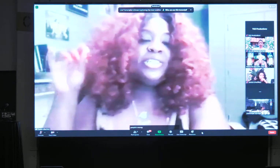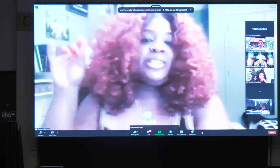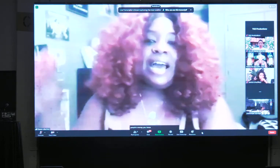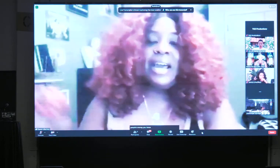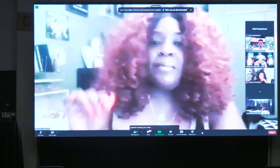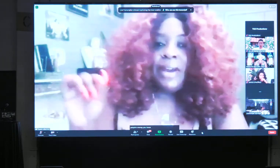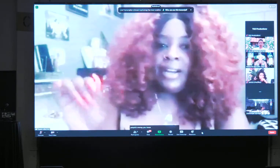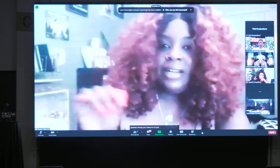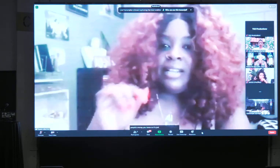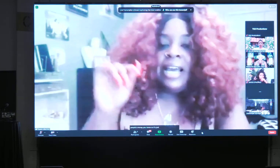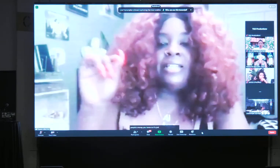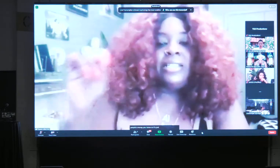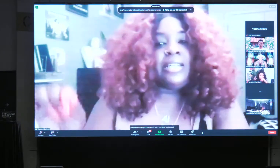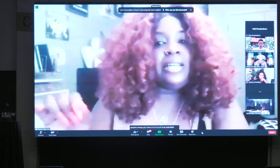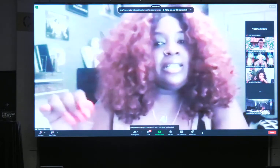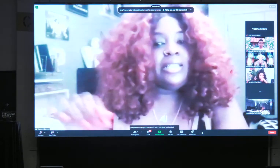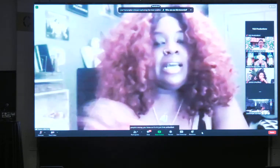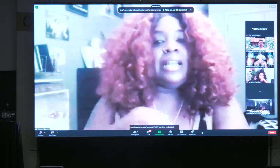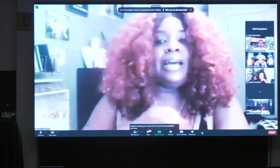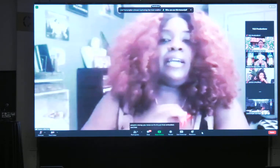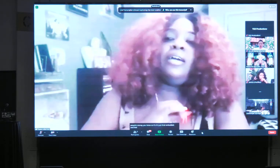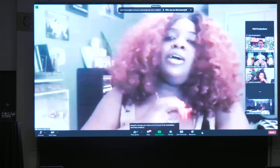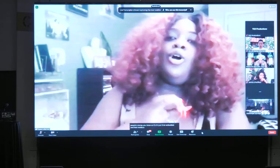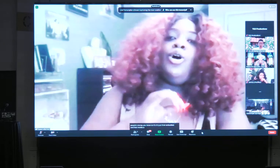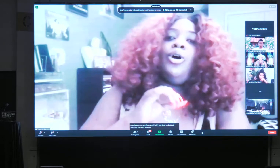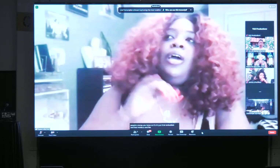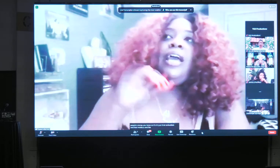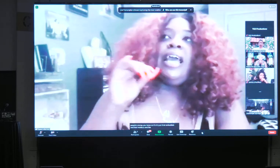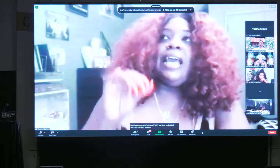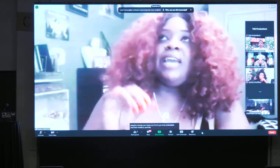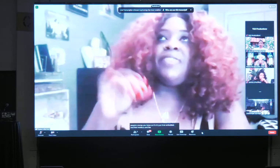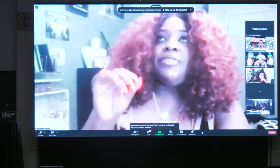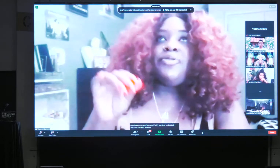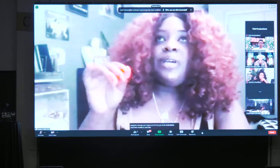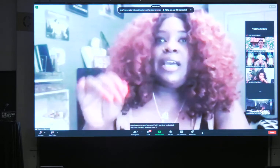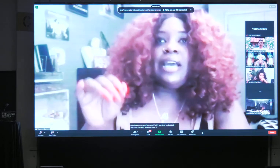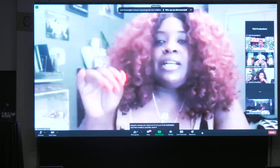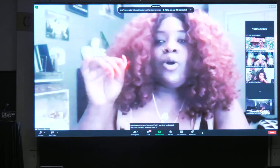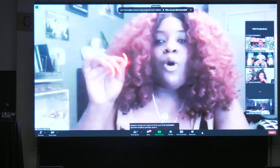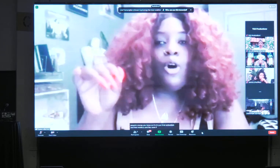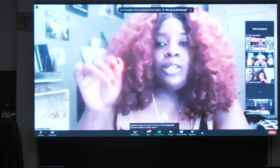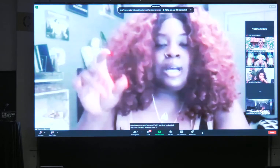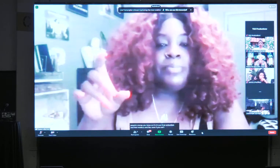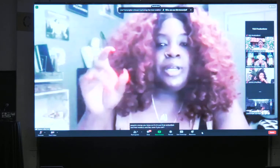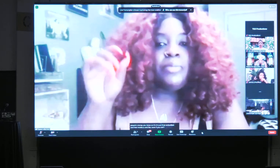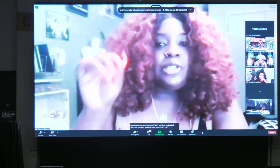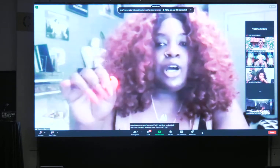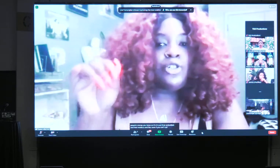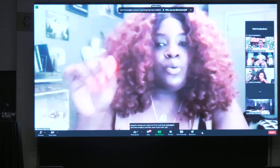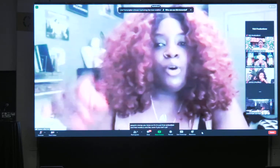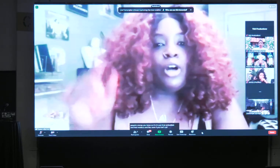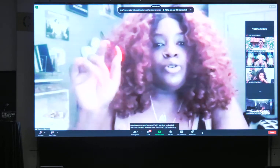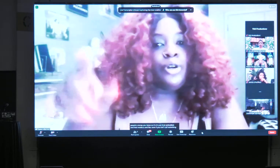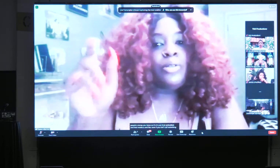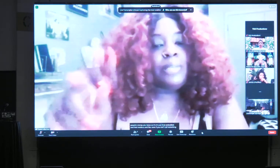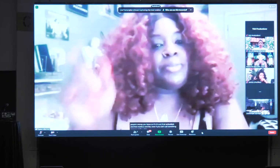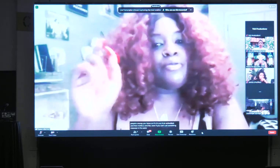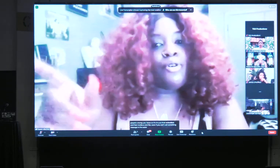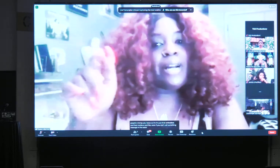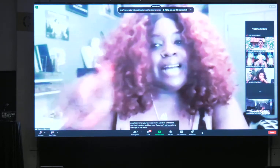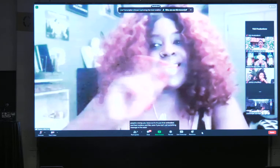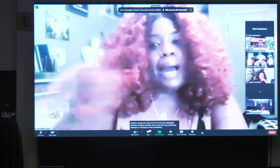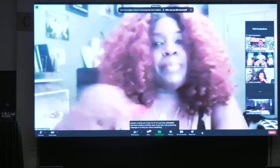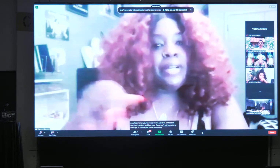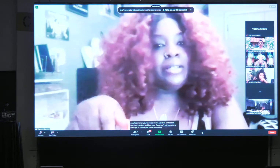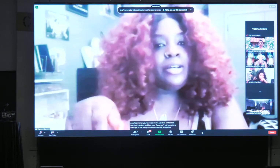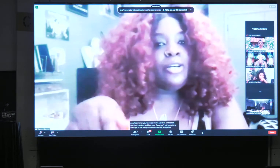it's just that embedded and that insidious. And like, even if you can't call something misogynoir, something wrong